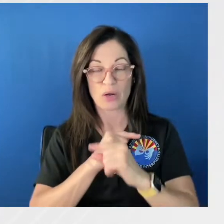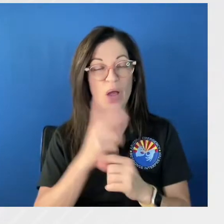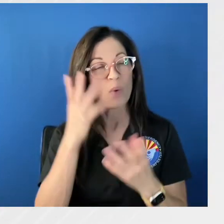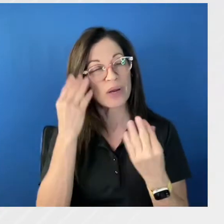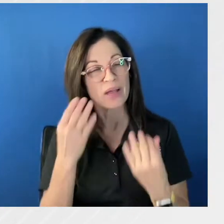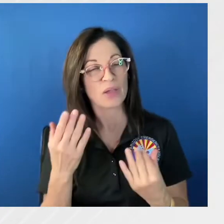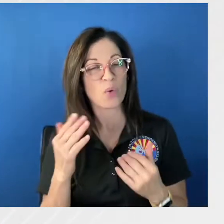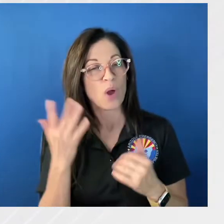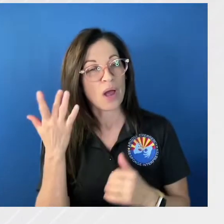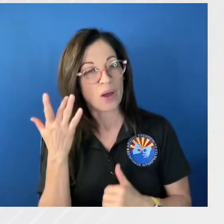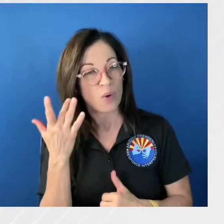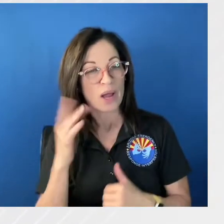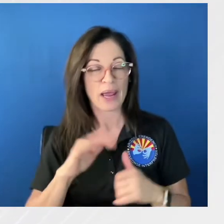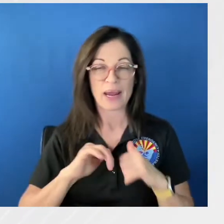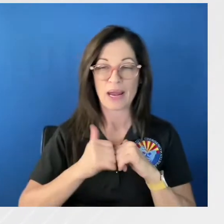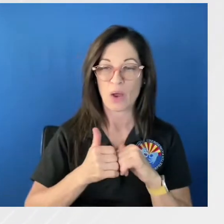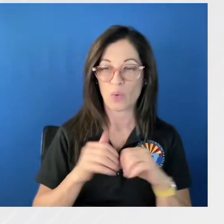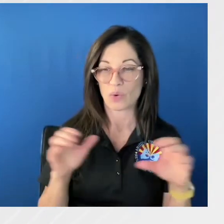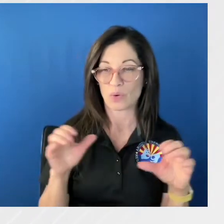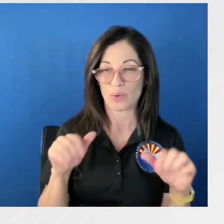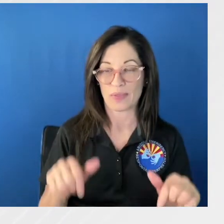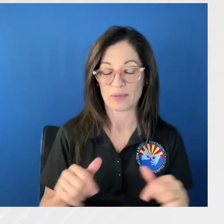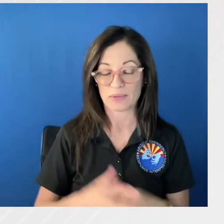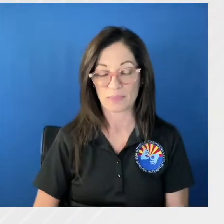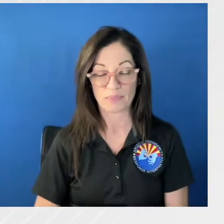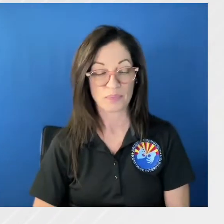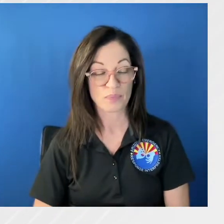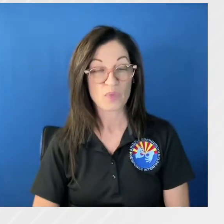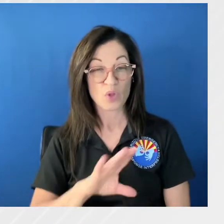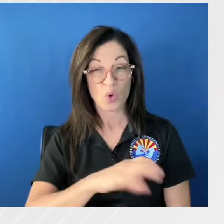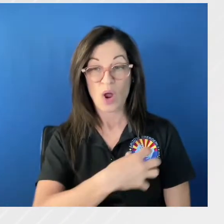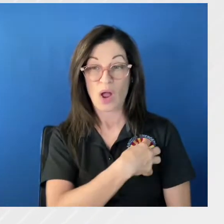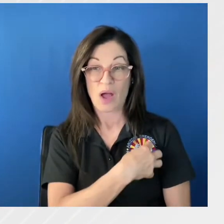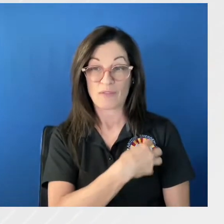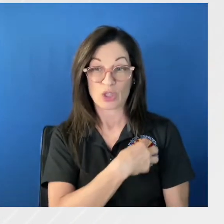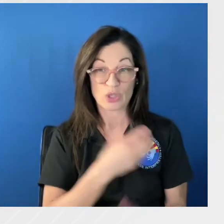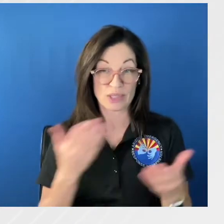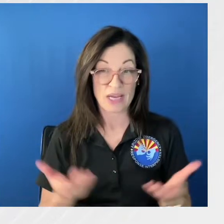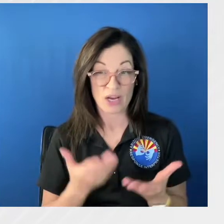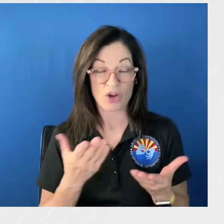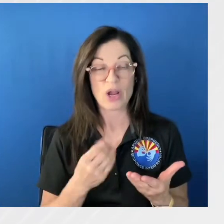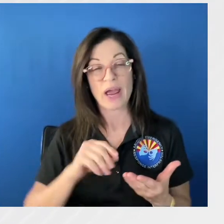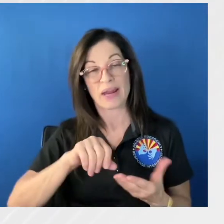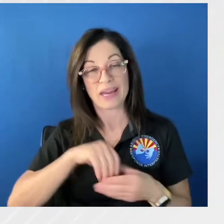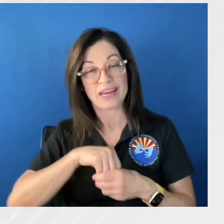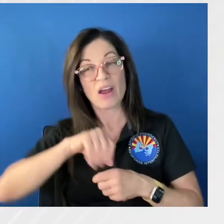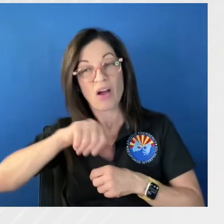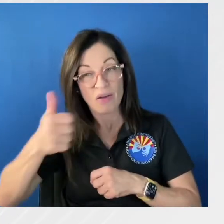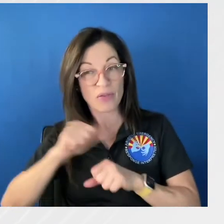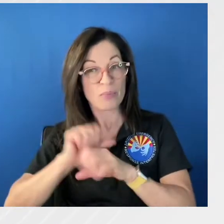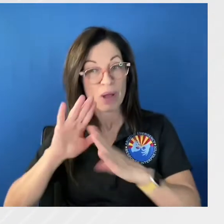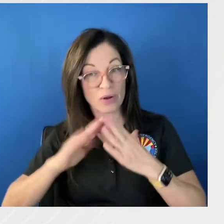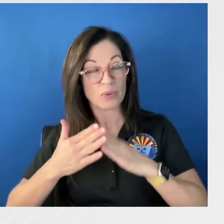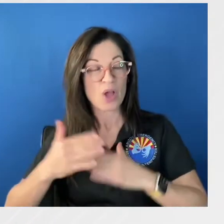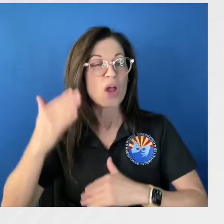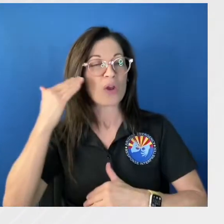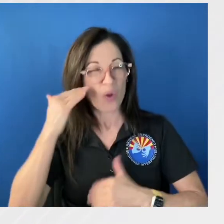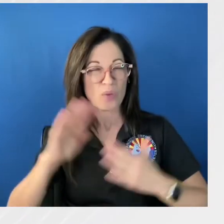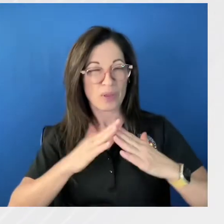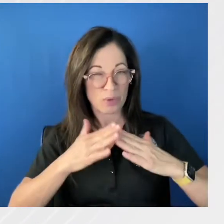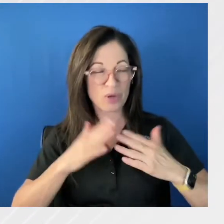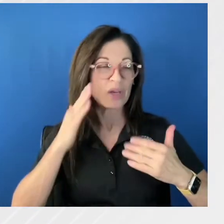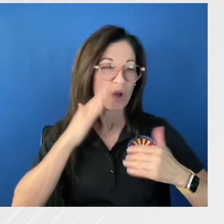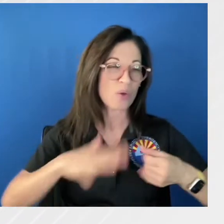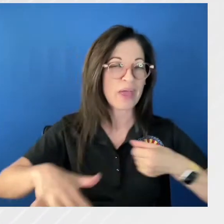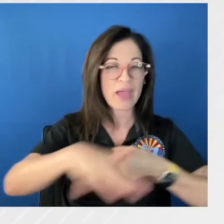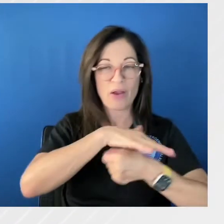this particular way. Your law enforcement officers in these areas and our other mountain communities certainly know the community, they know the roads. So what we